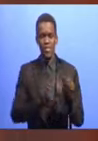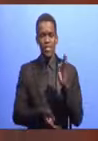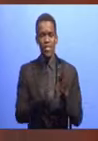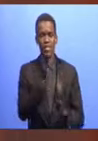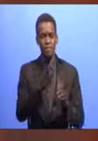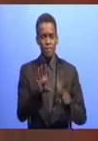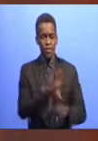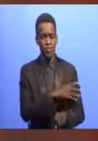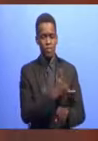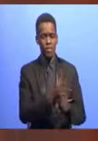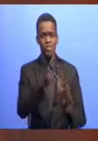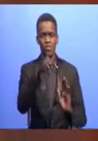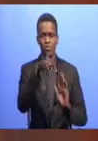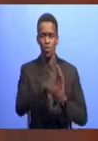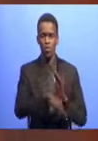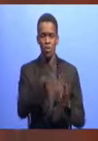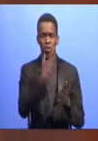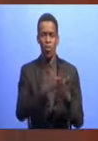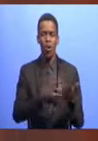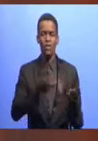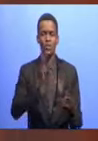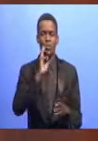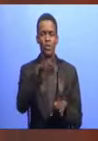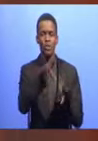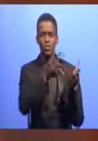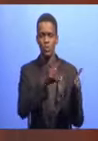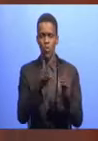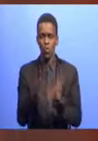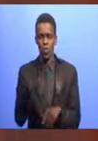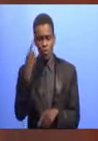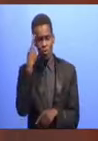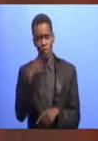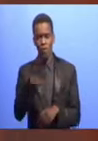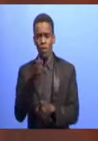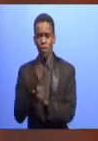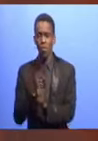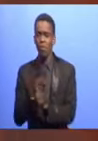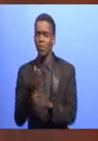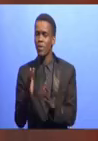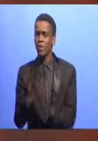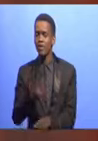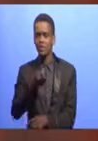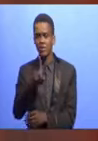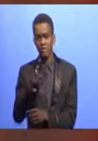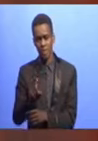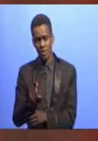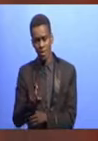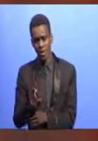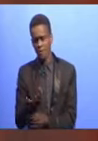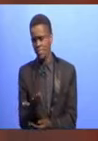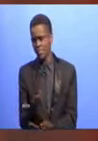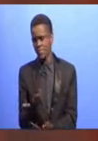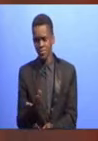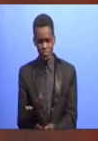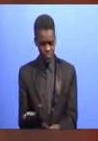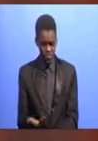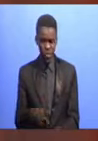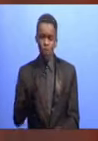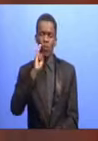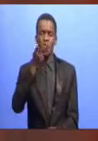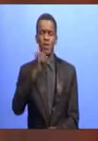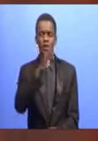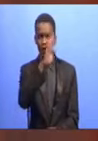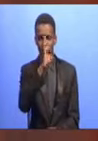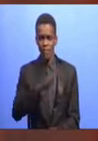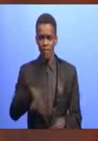kgang yana employment mo lehaseng la rona. A ga se yone tshono ya gore jaanong re tle strongly e be re ga re ke re letlela seemo se